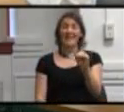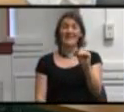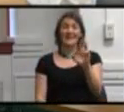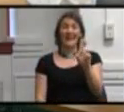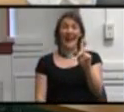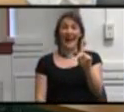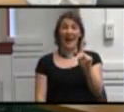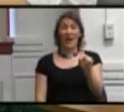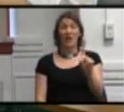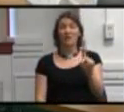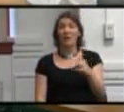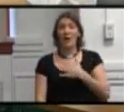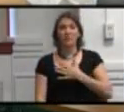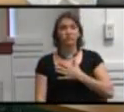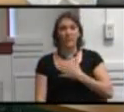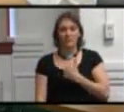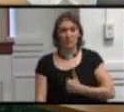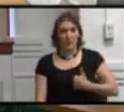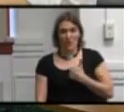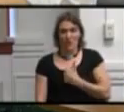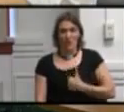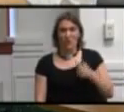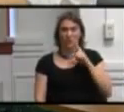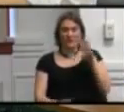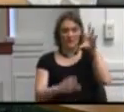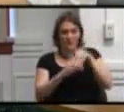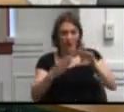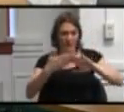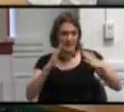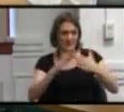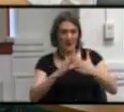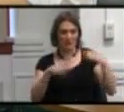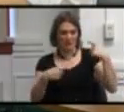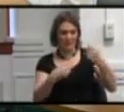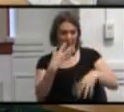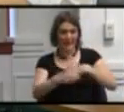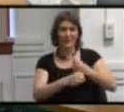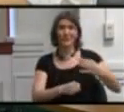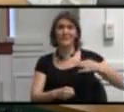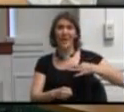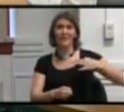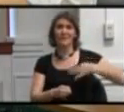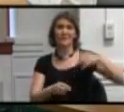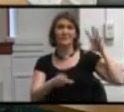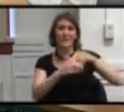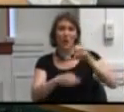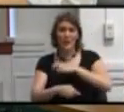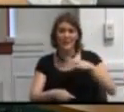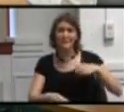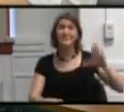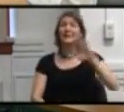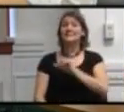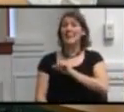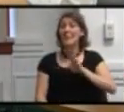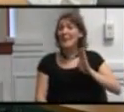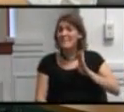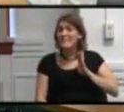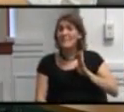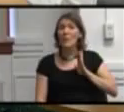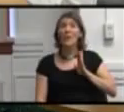She's been a dedicated public servant, volunteering for a number of committees, former Select Board member, as you